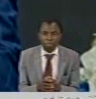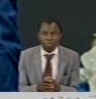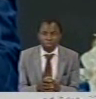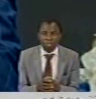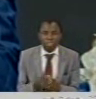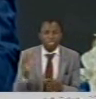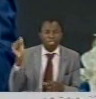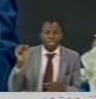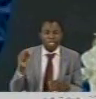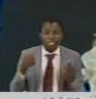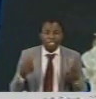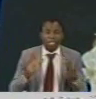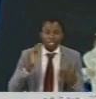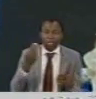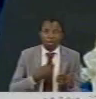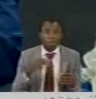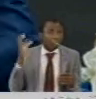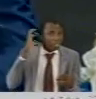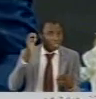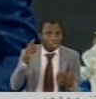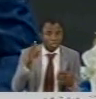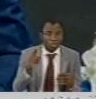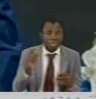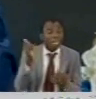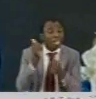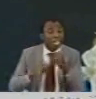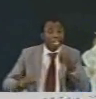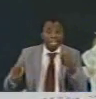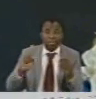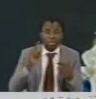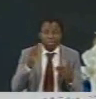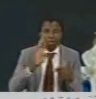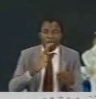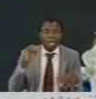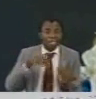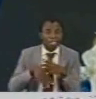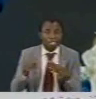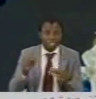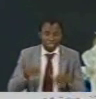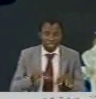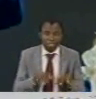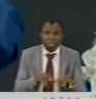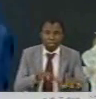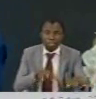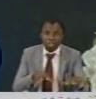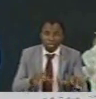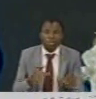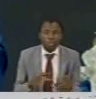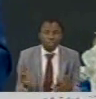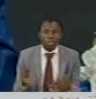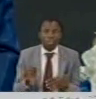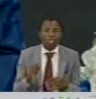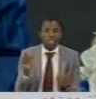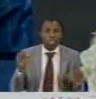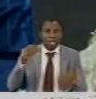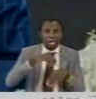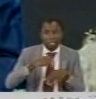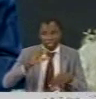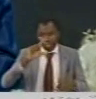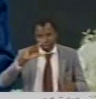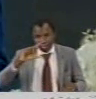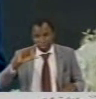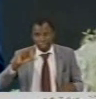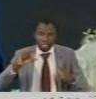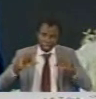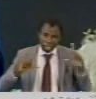Yes, let's hear you wherever you are. Wherever you are, at the left-hand side, you